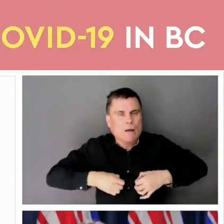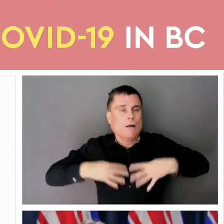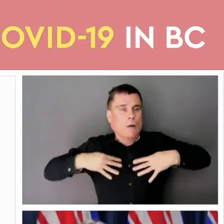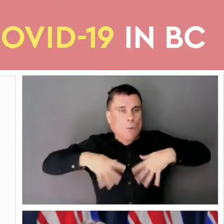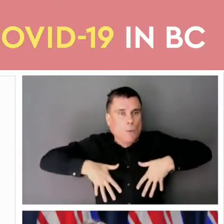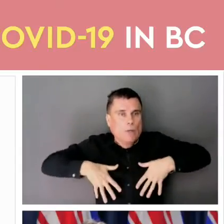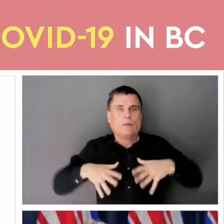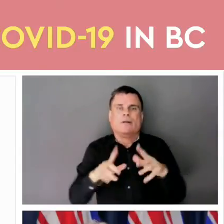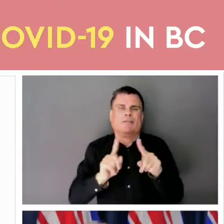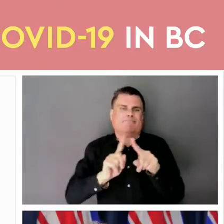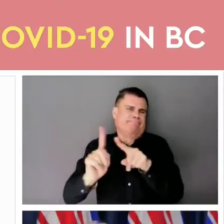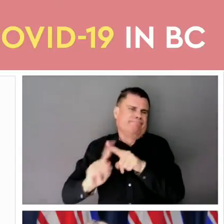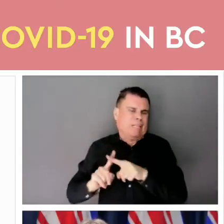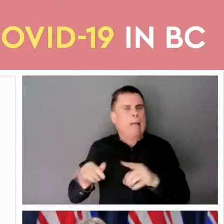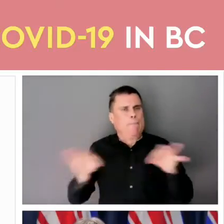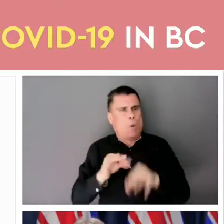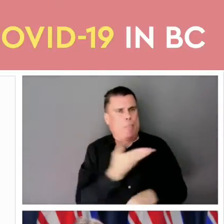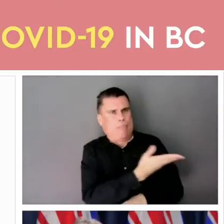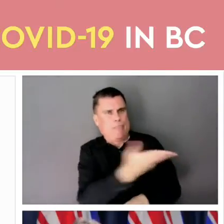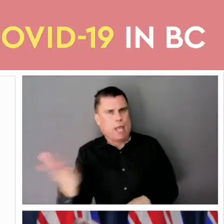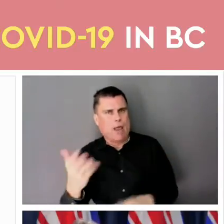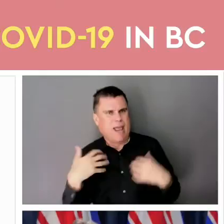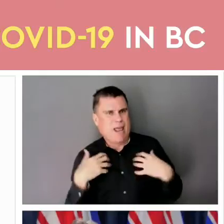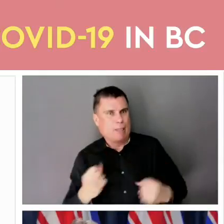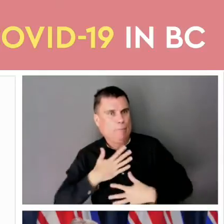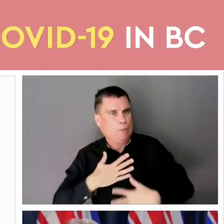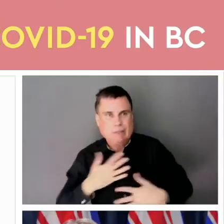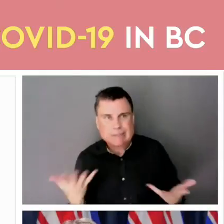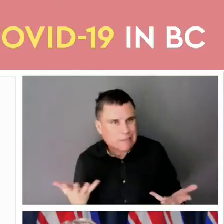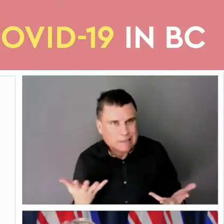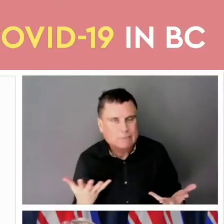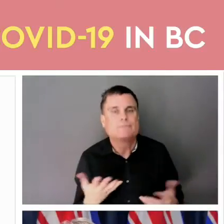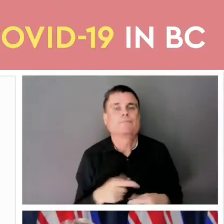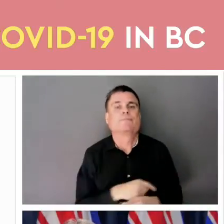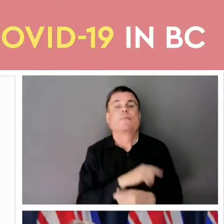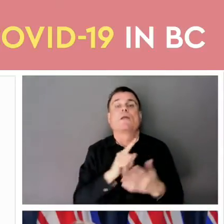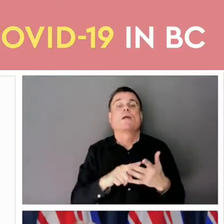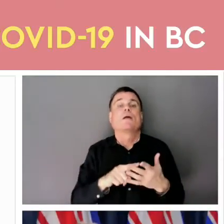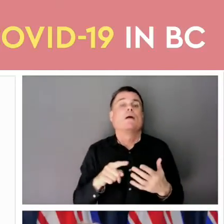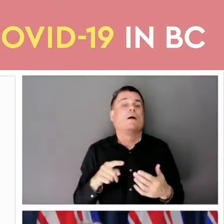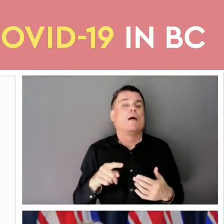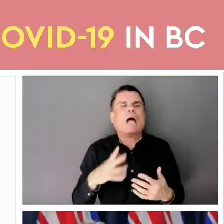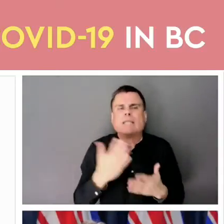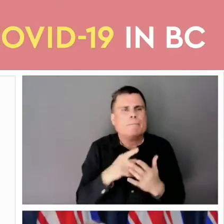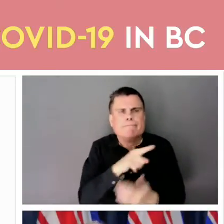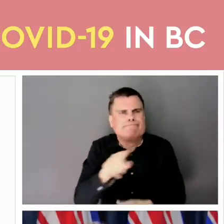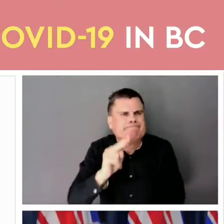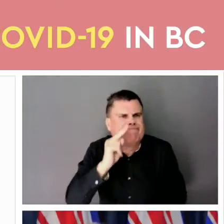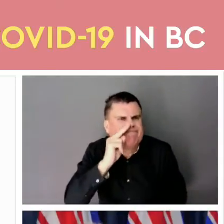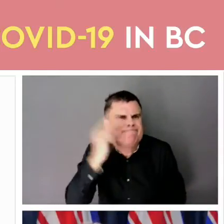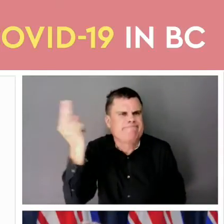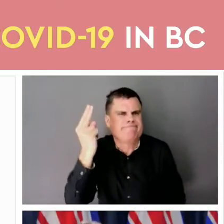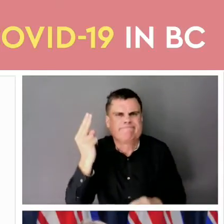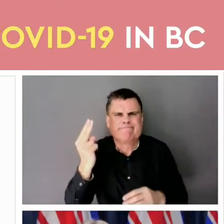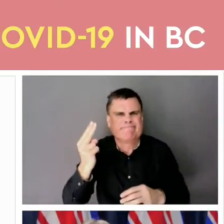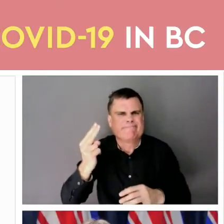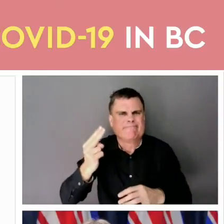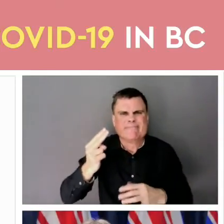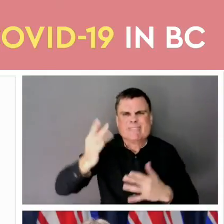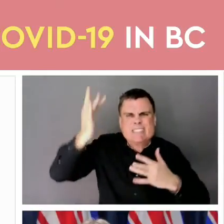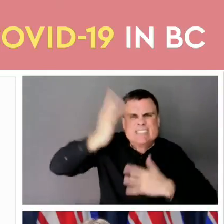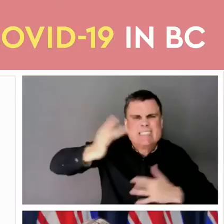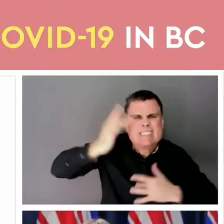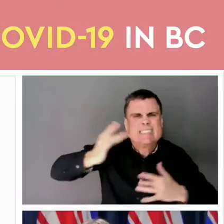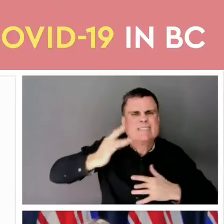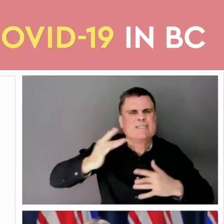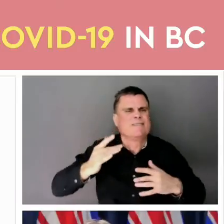protect. There are rare diseases such as combined severe immunodeficiency, homozygous sickle cell